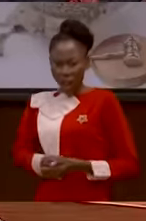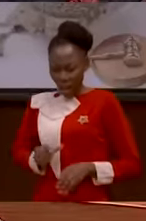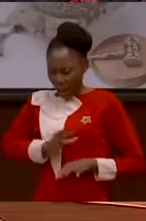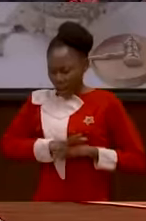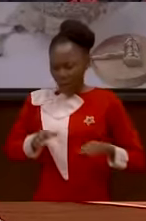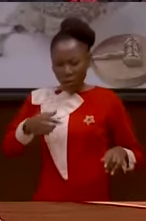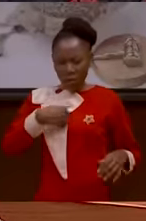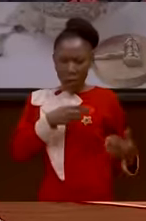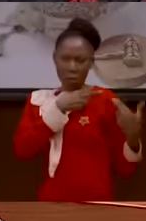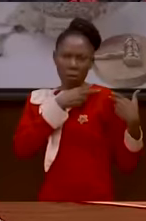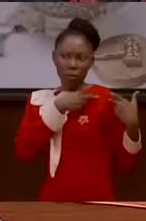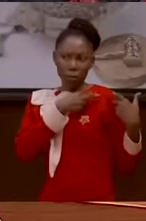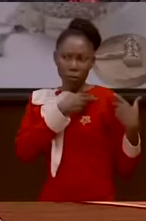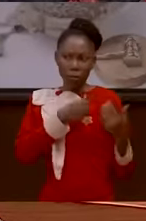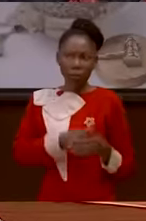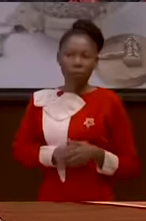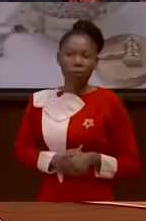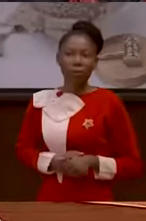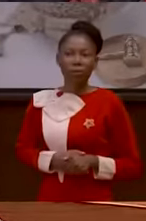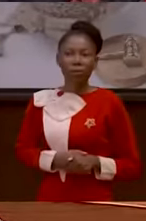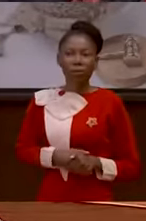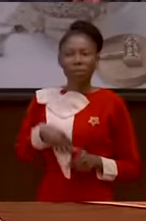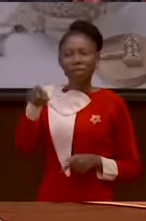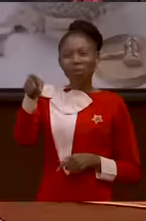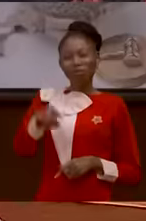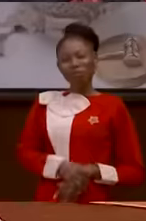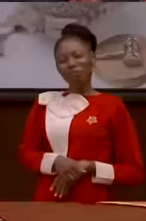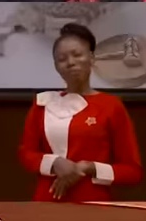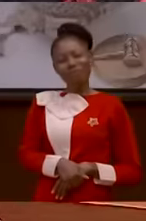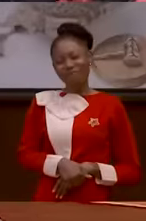not the owner of the pregnancy. And this guy, I don't want to talk.